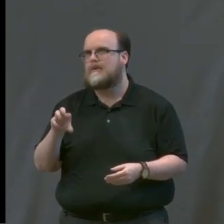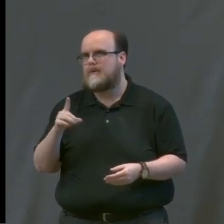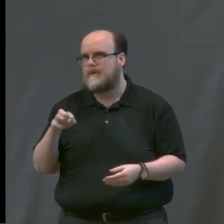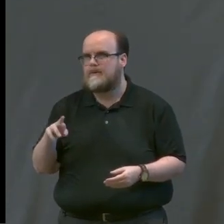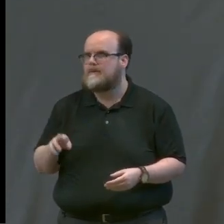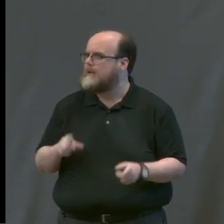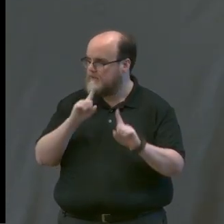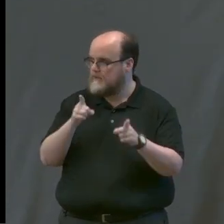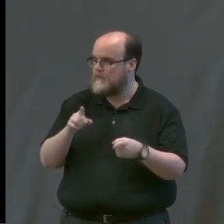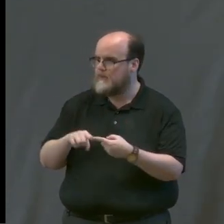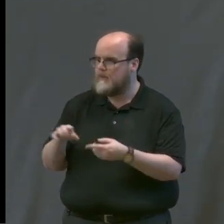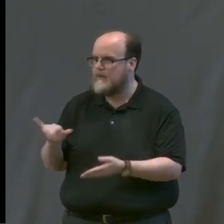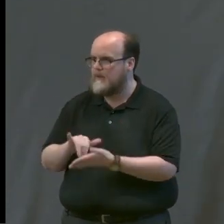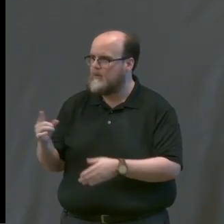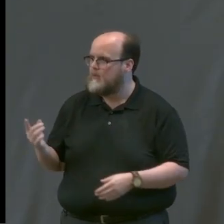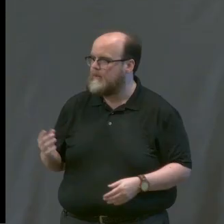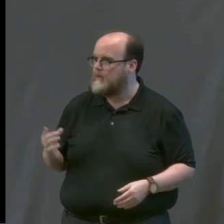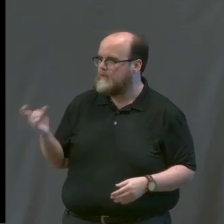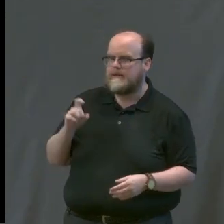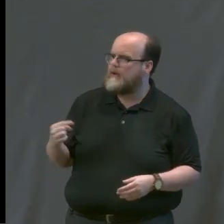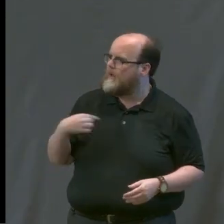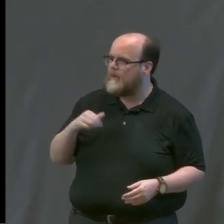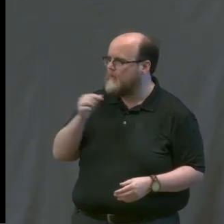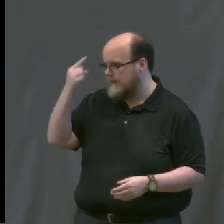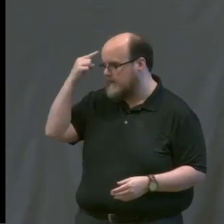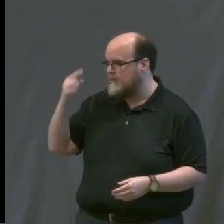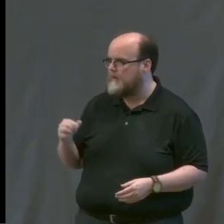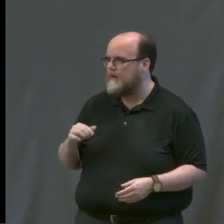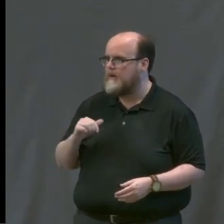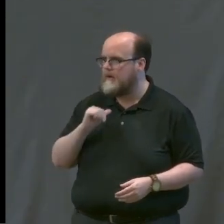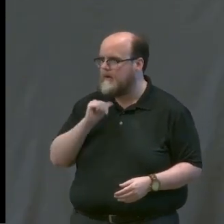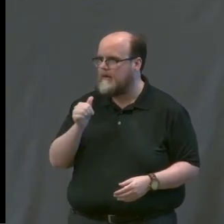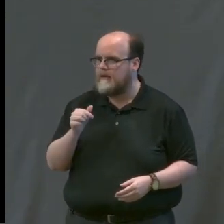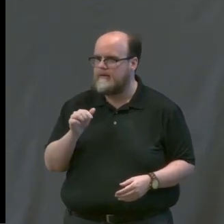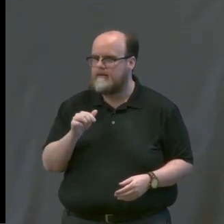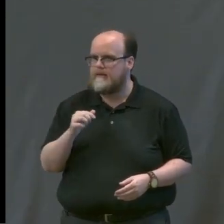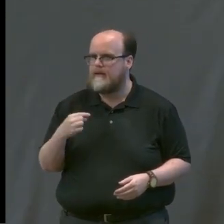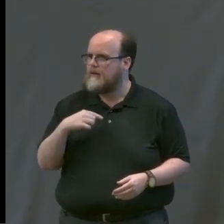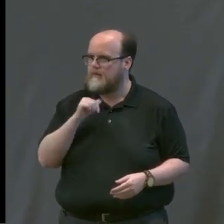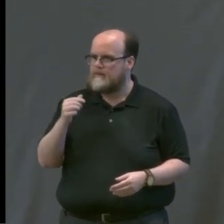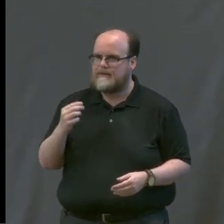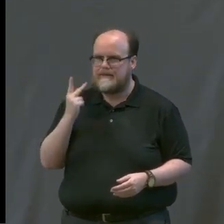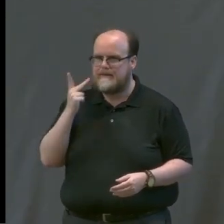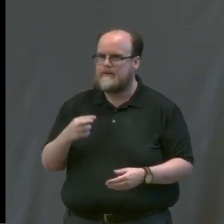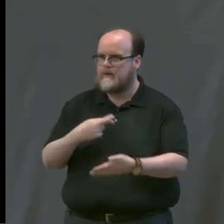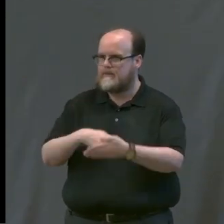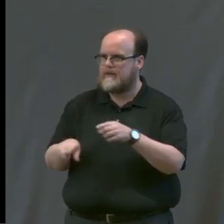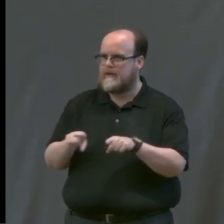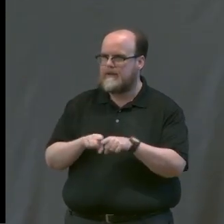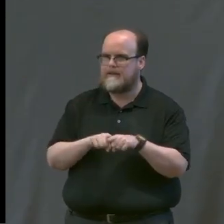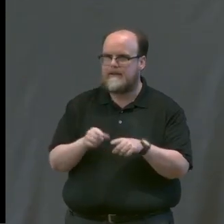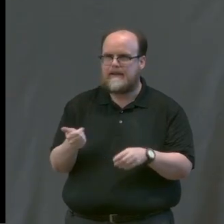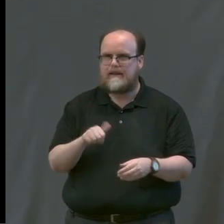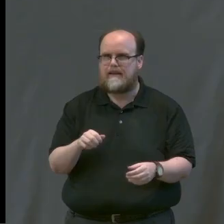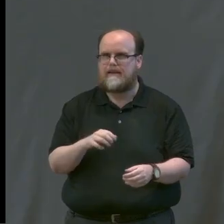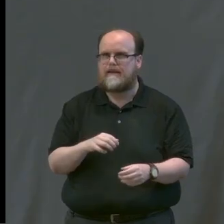is, I don't think so. I don't actually look at the book of Revelation as any type